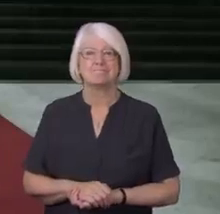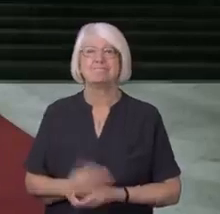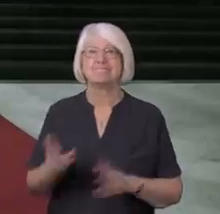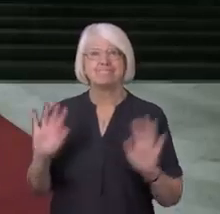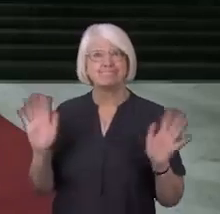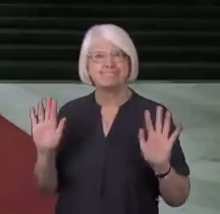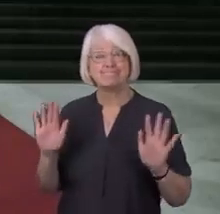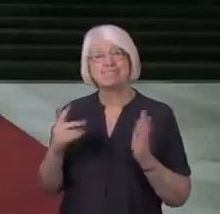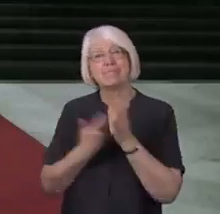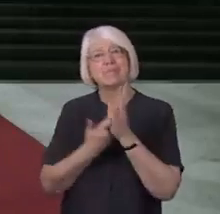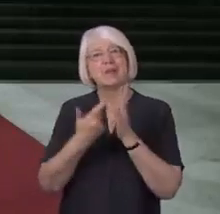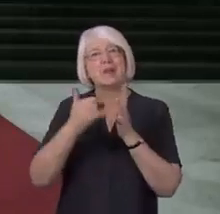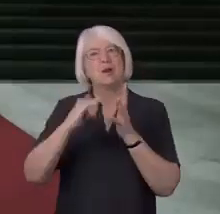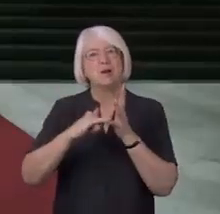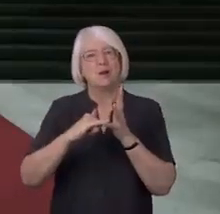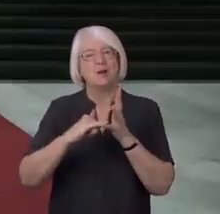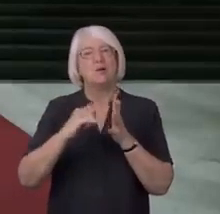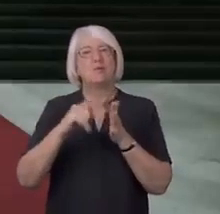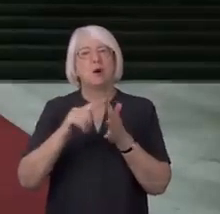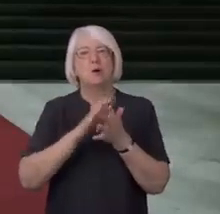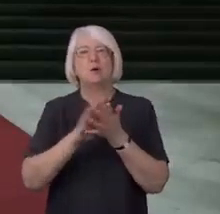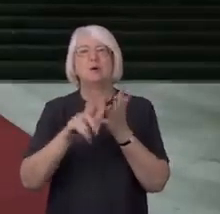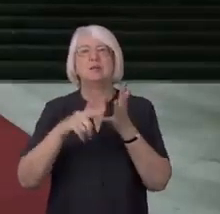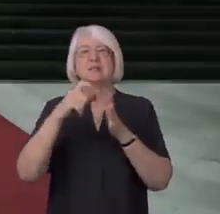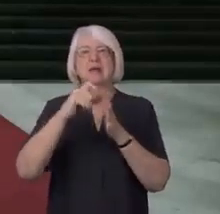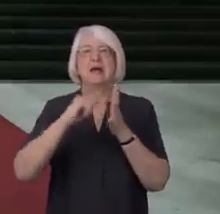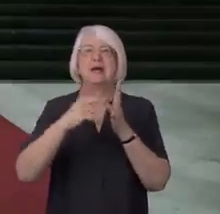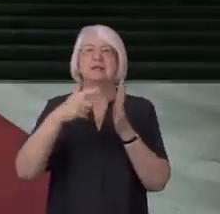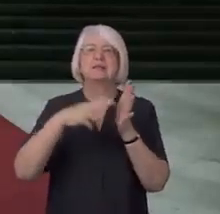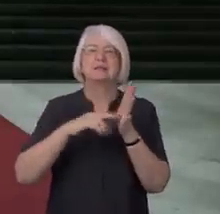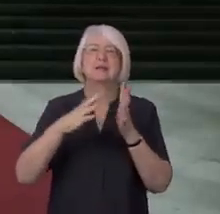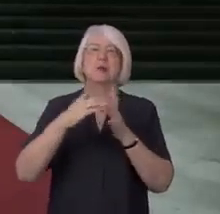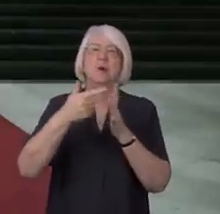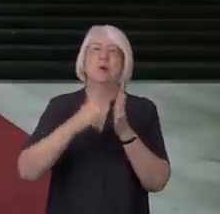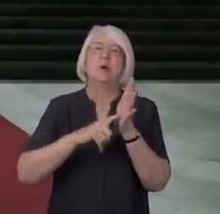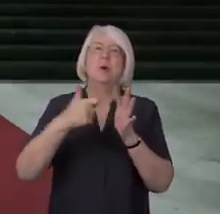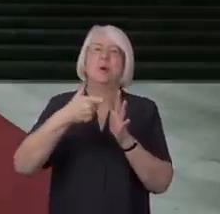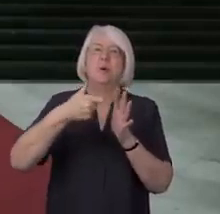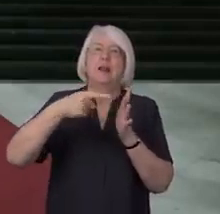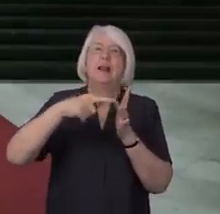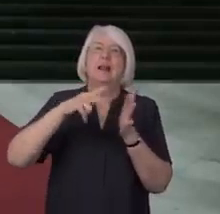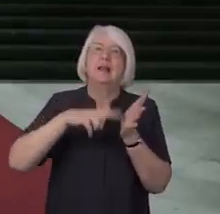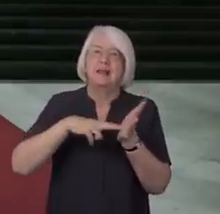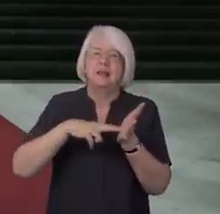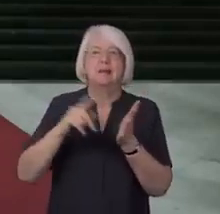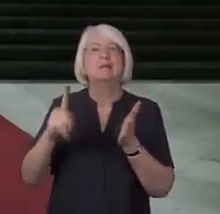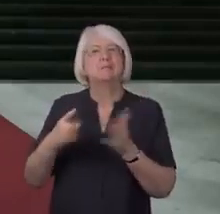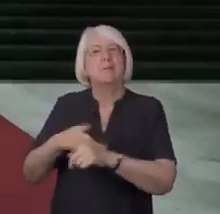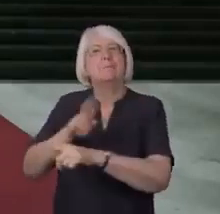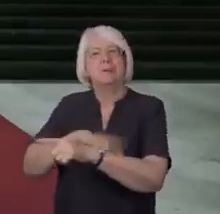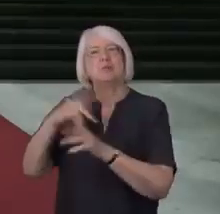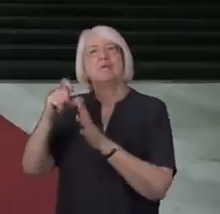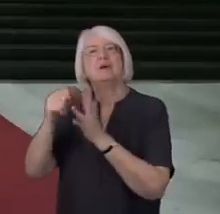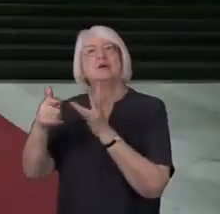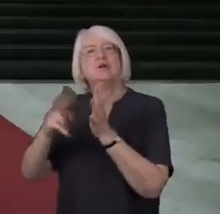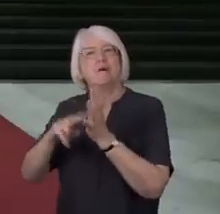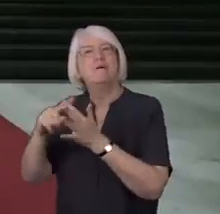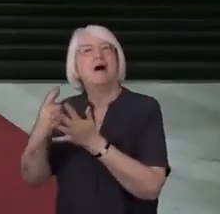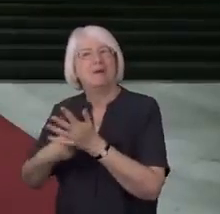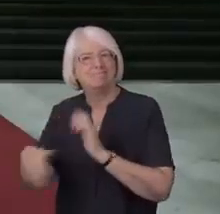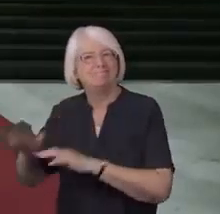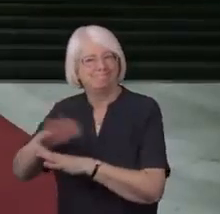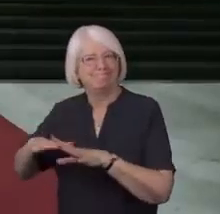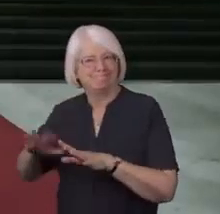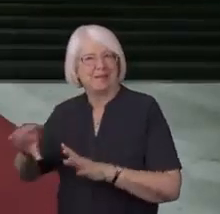Hello, I'm Rose Hudson-Wilkin, the Bishop of Dover in the Diocese of Canterbury. I am